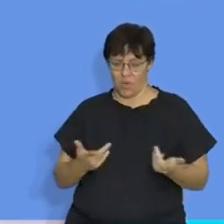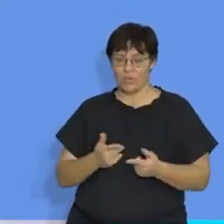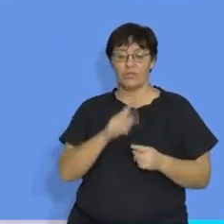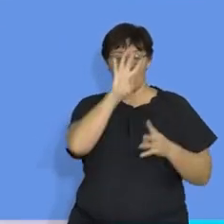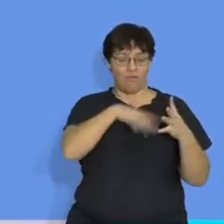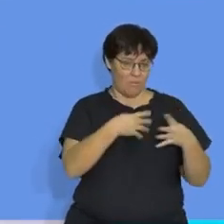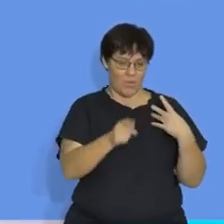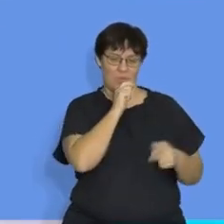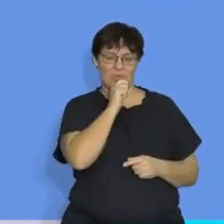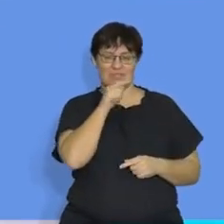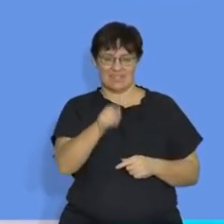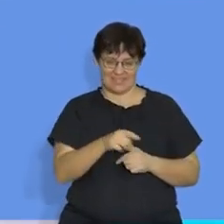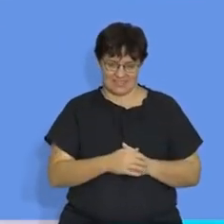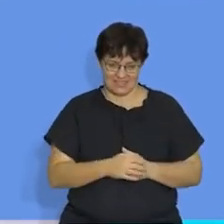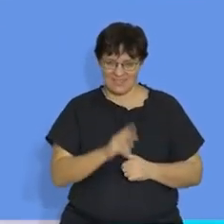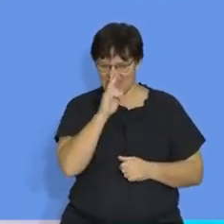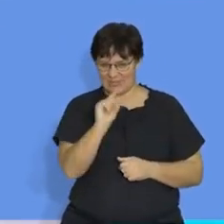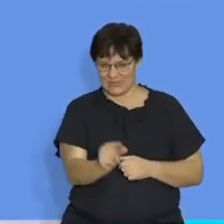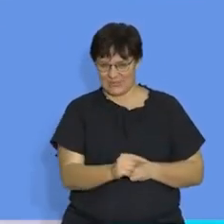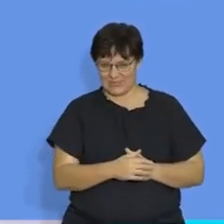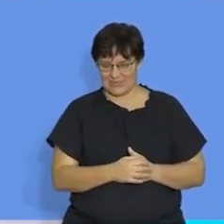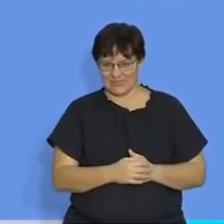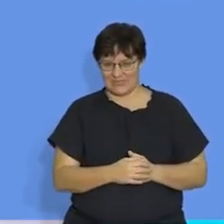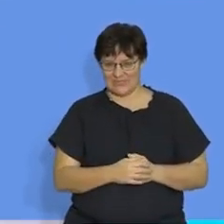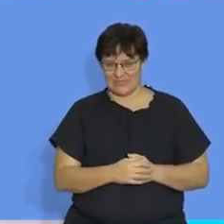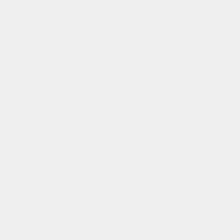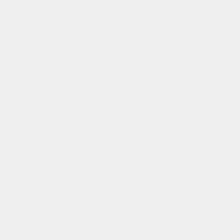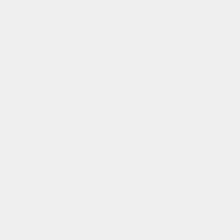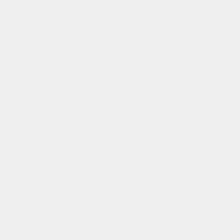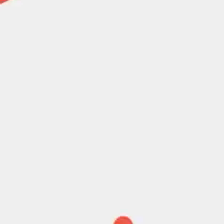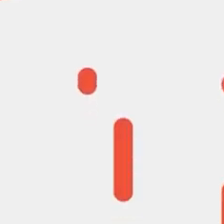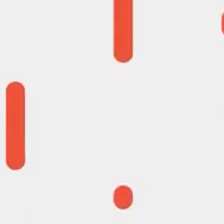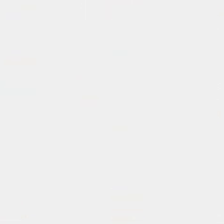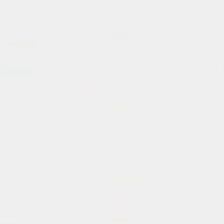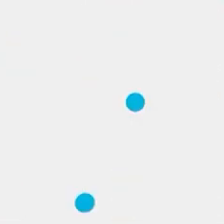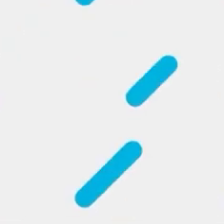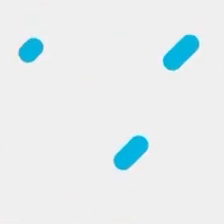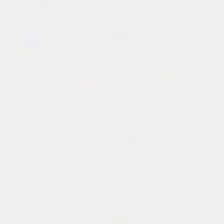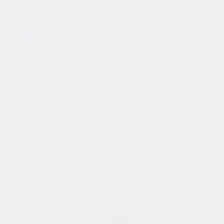can use the formulas that I have just derived. See you soon.